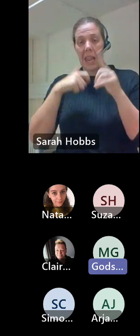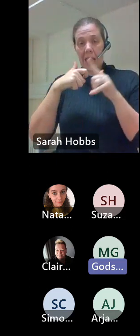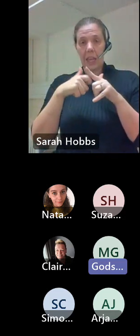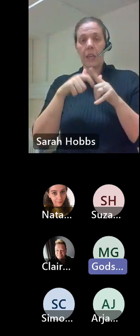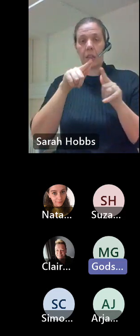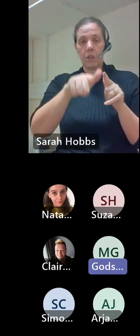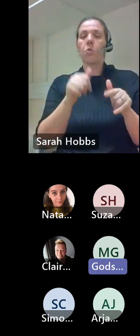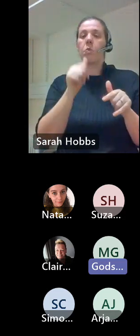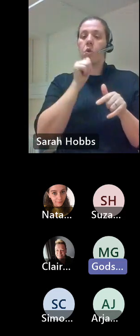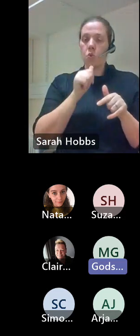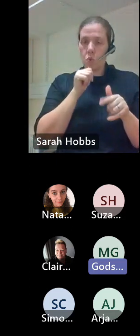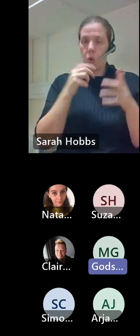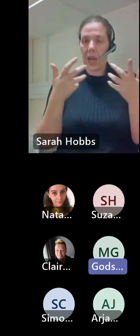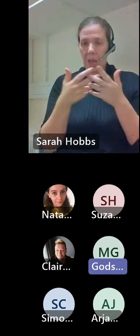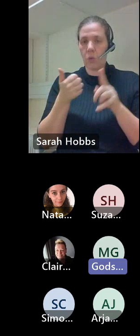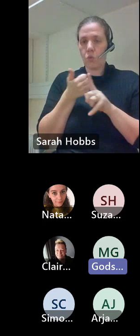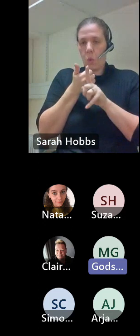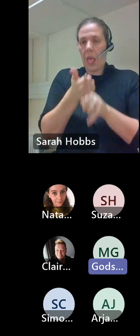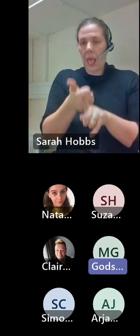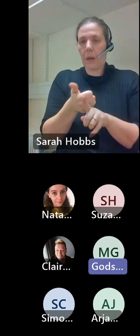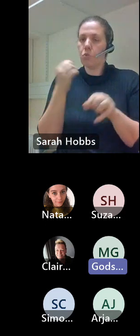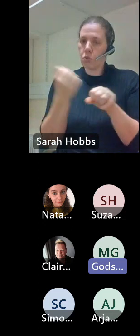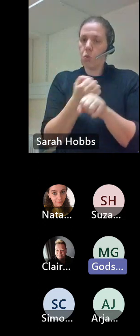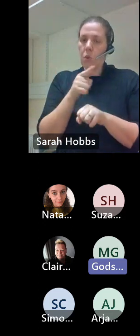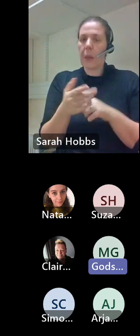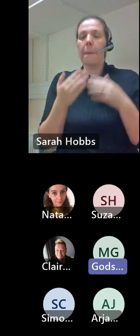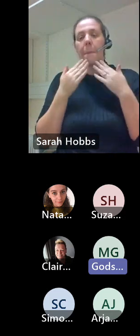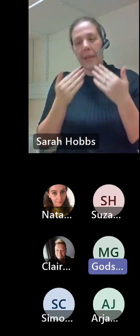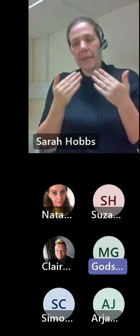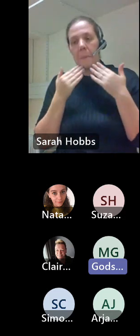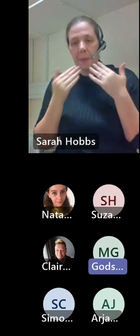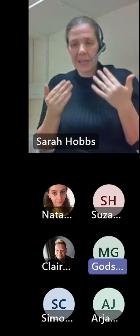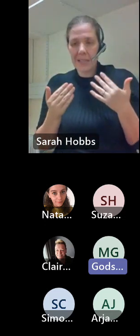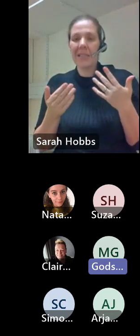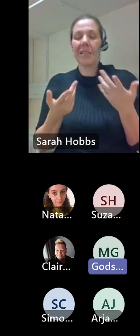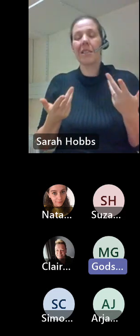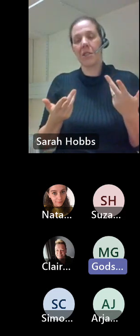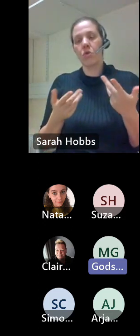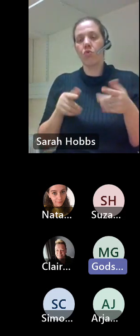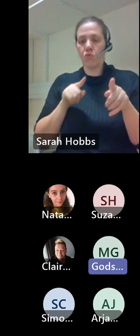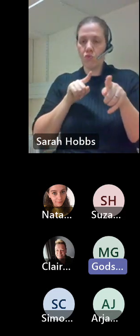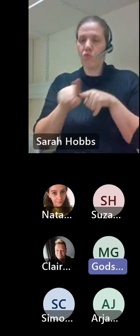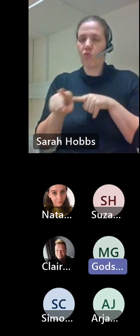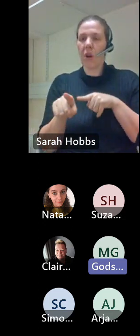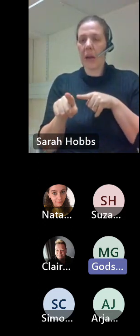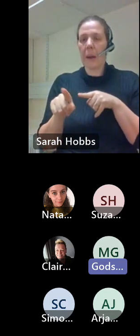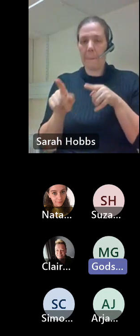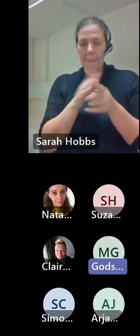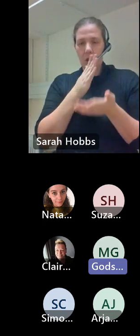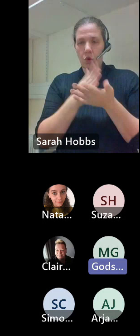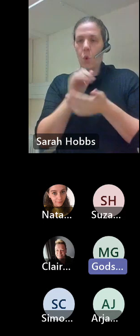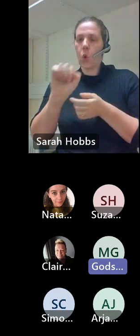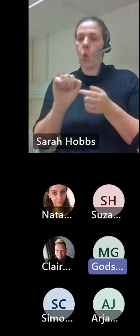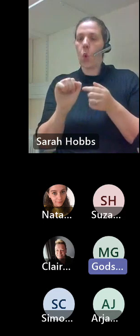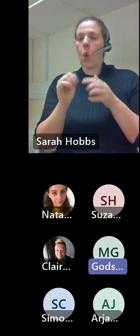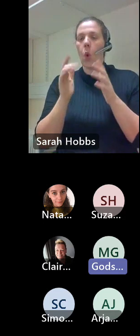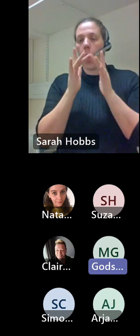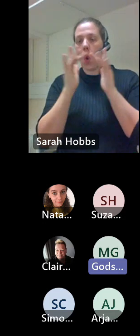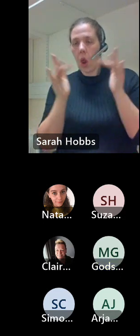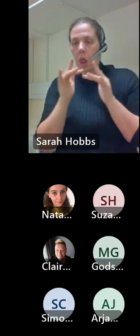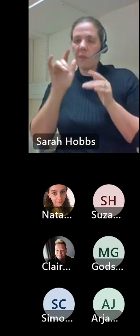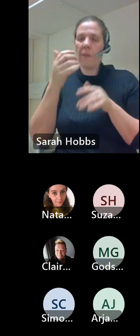all use to help you do that. So please, if I can stress anything, please make sure your device is updated. Next slide,